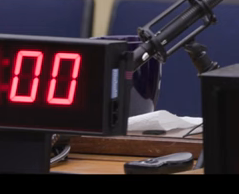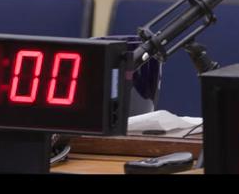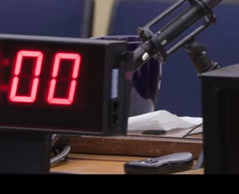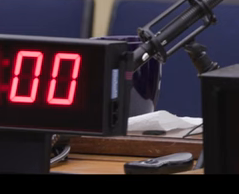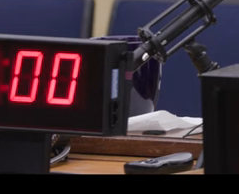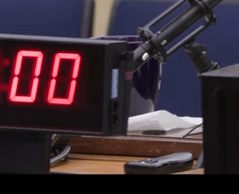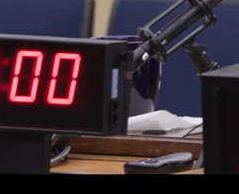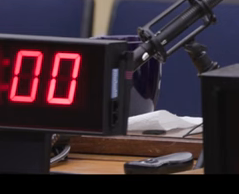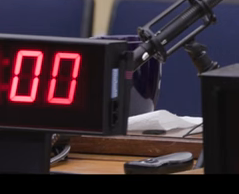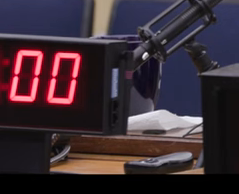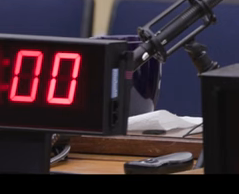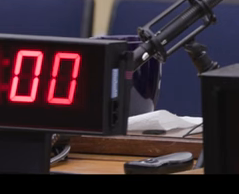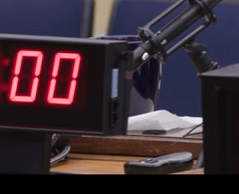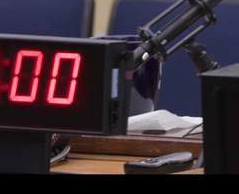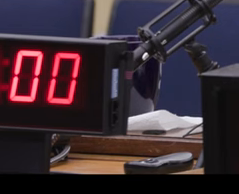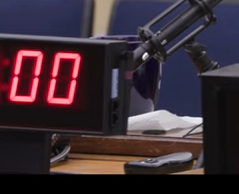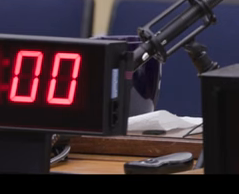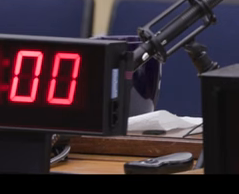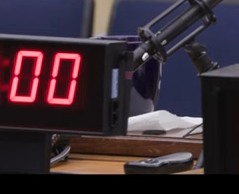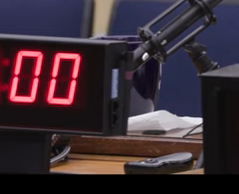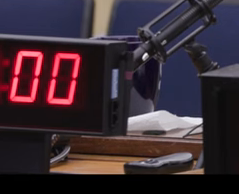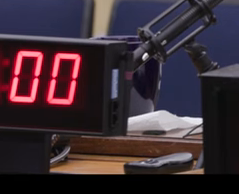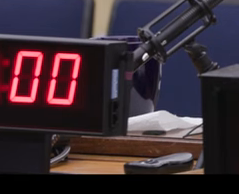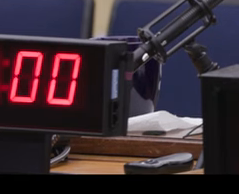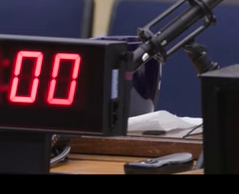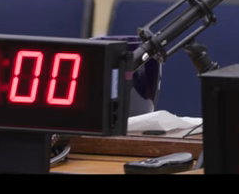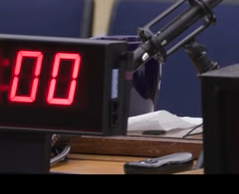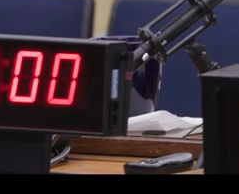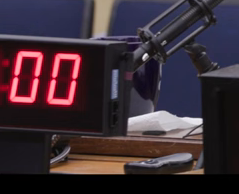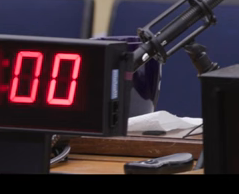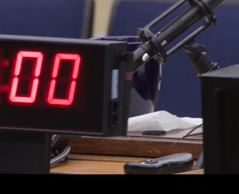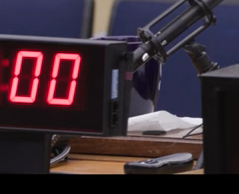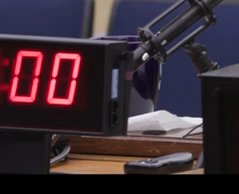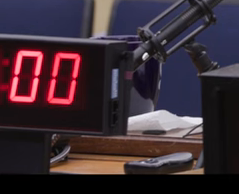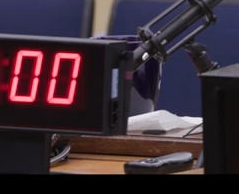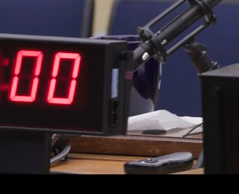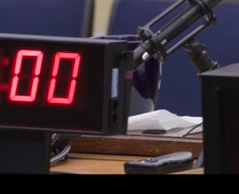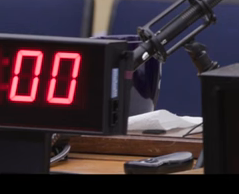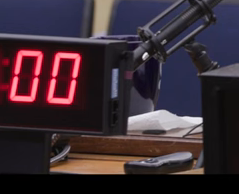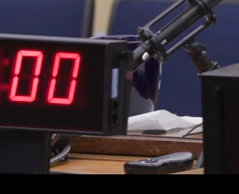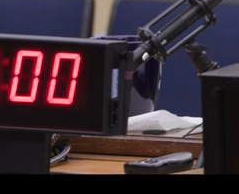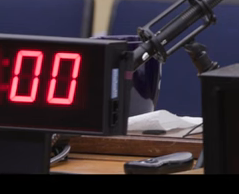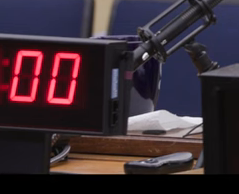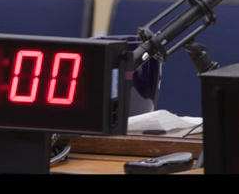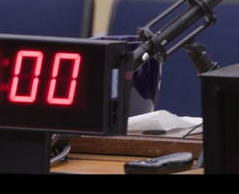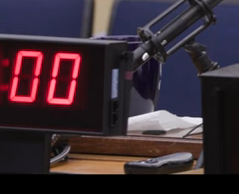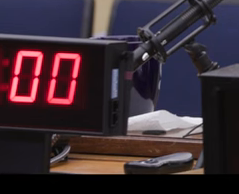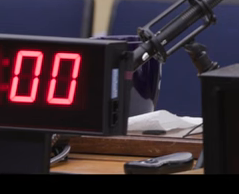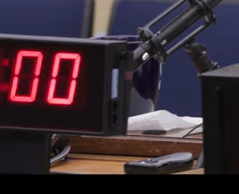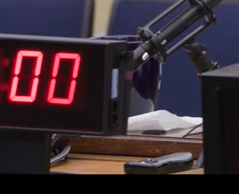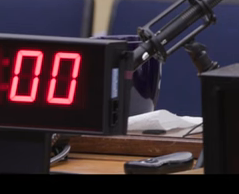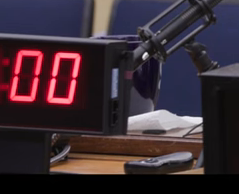Network partnership with the Richmond City Health District to over $500,000. Finally, as I mentioned a few weeks